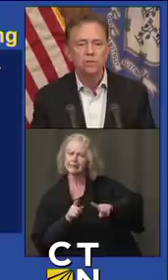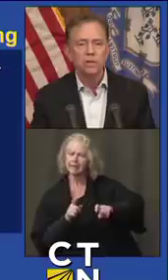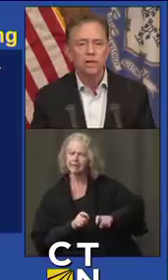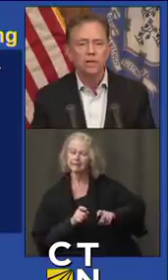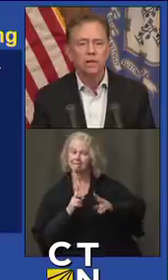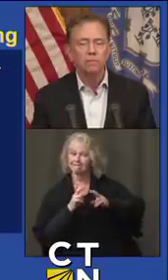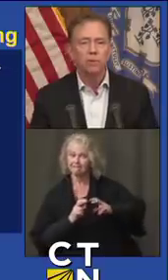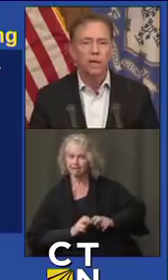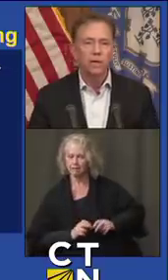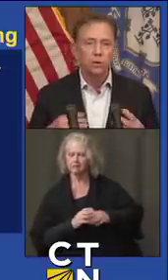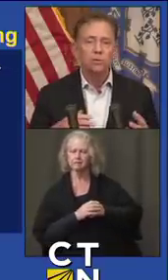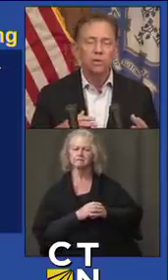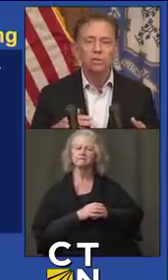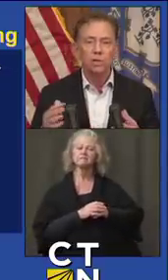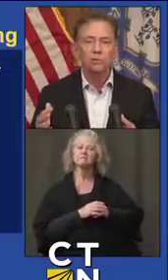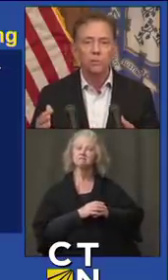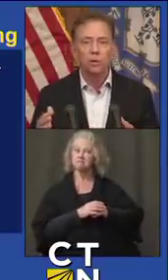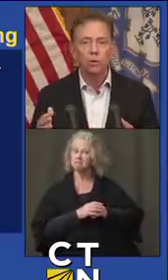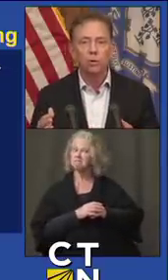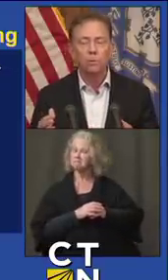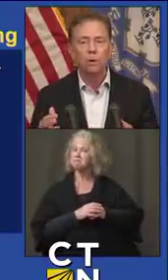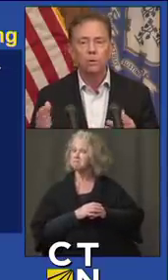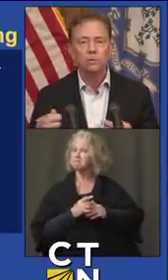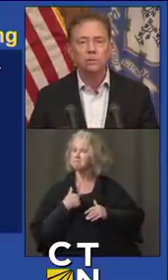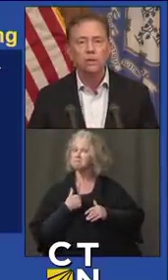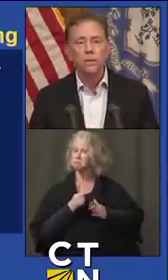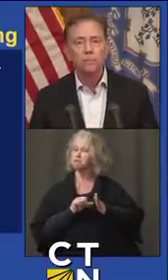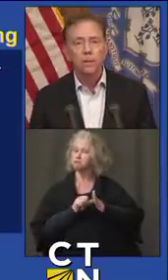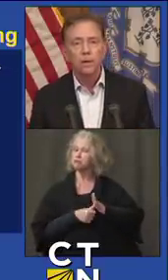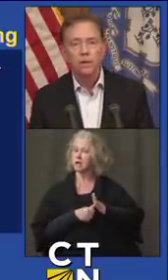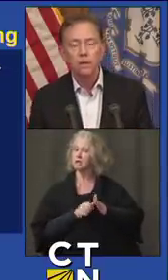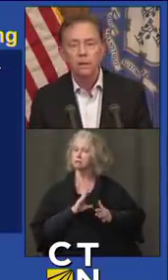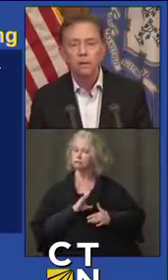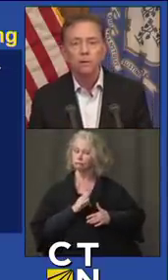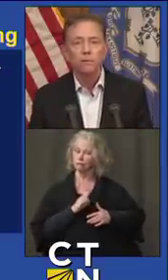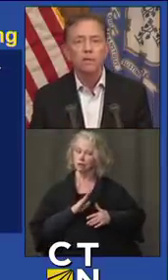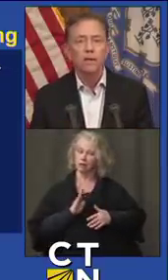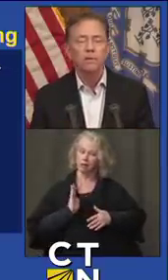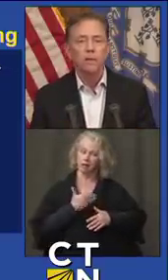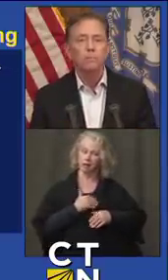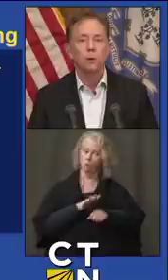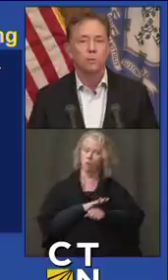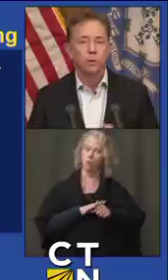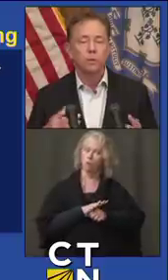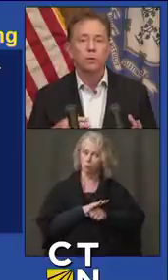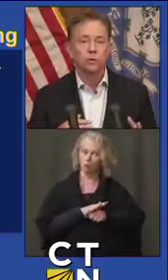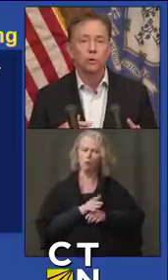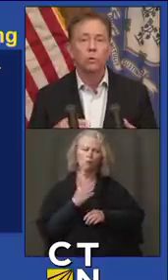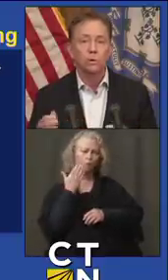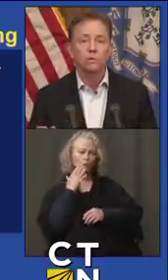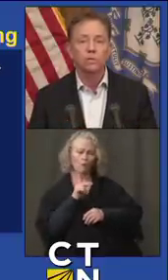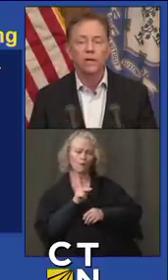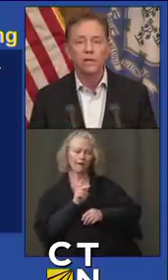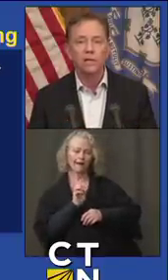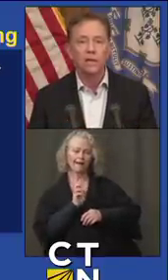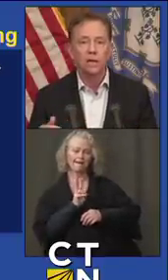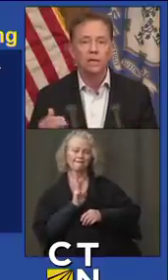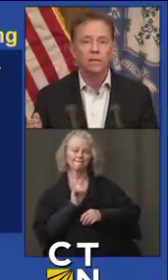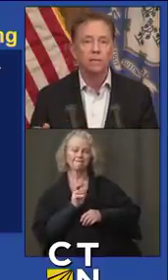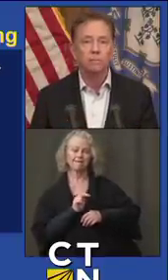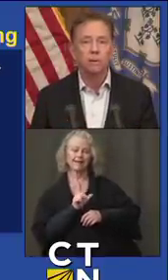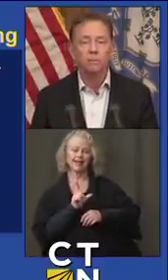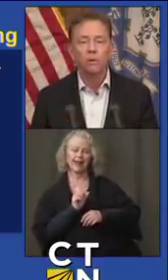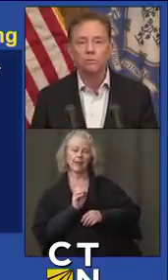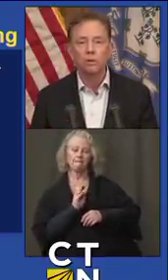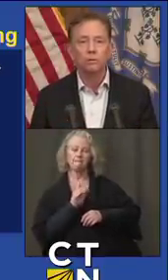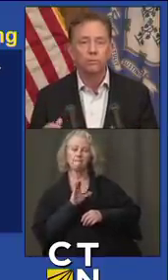pleased to say that we're getting good success from our local partners. And our friend Kevin Lembo, the controller of the state of Connecticut,